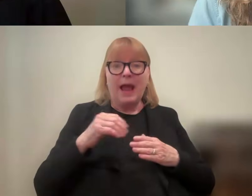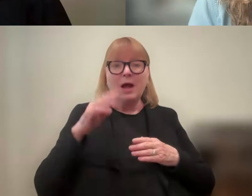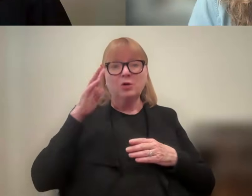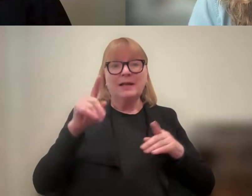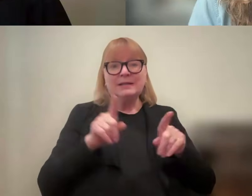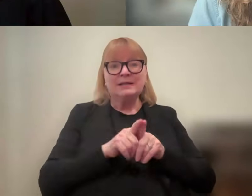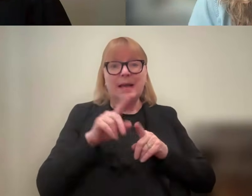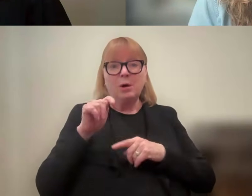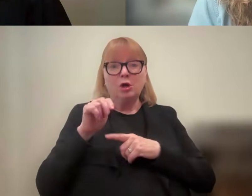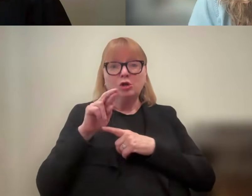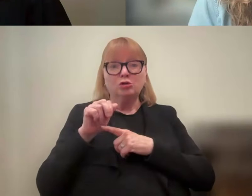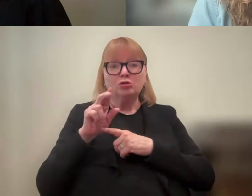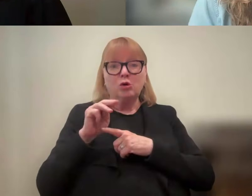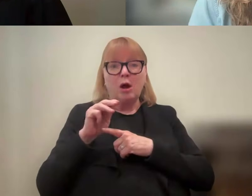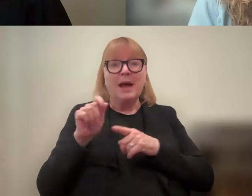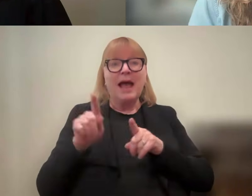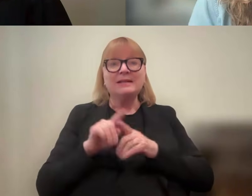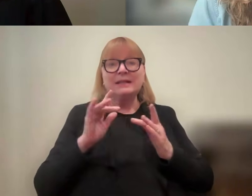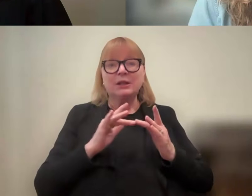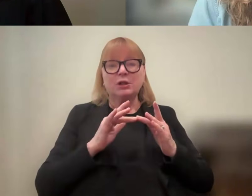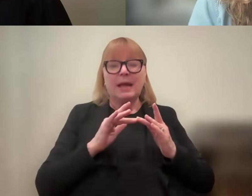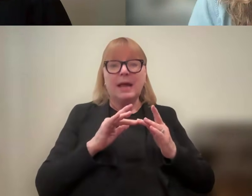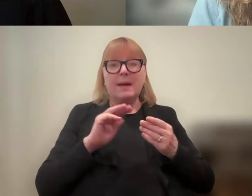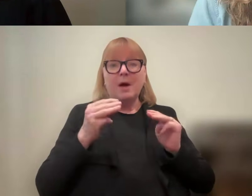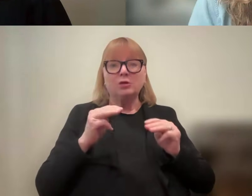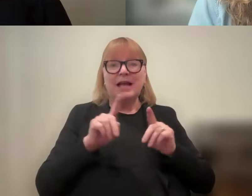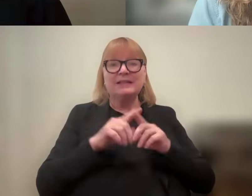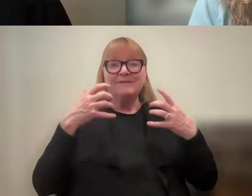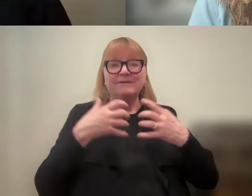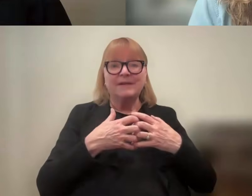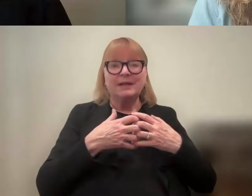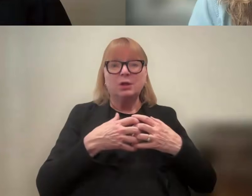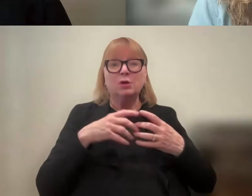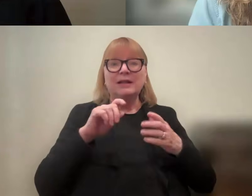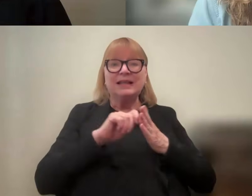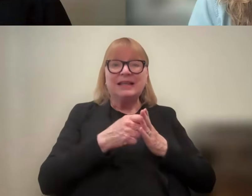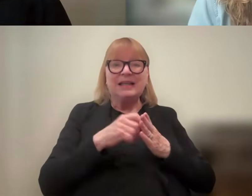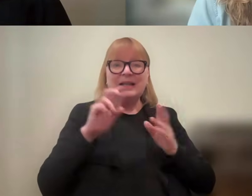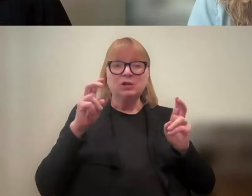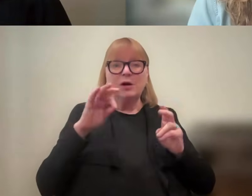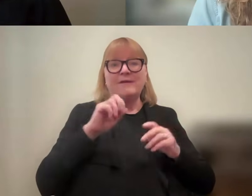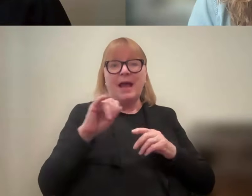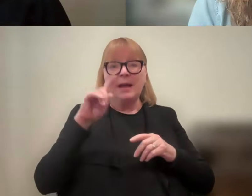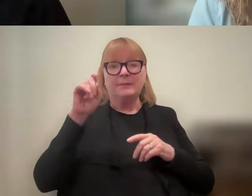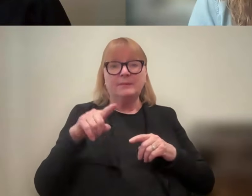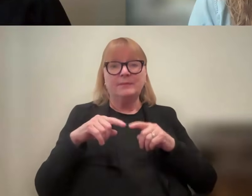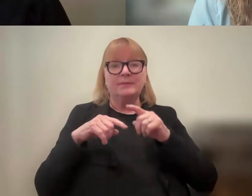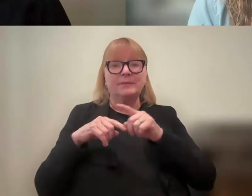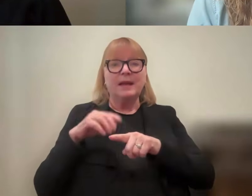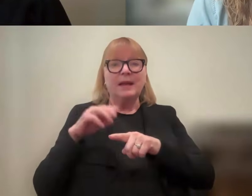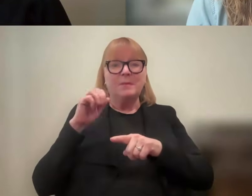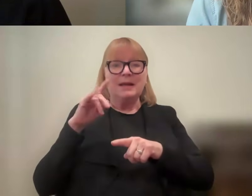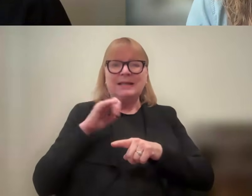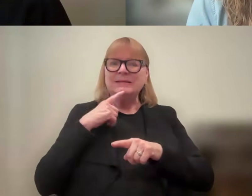the same trauma as internet moderation, as fitting into the key issues of AI? Yeah, this is